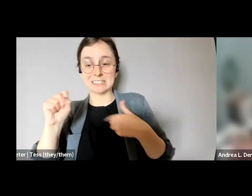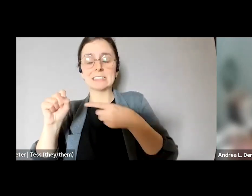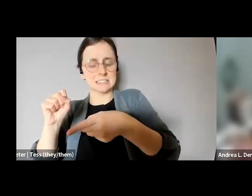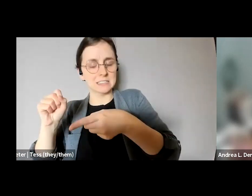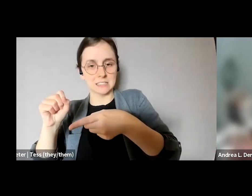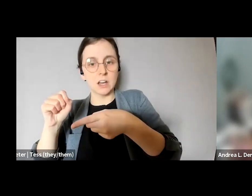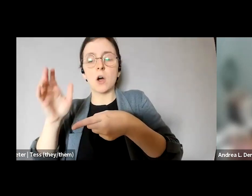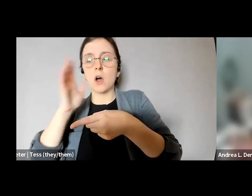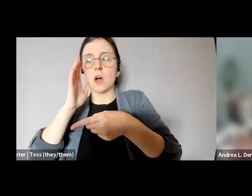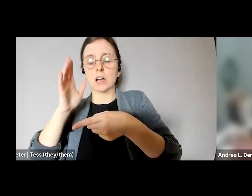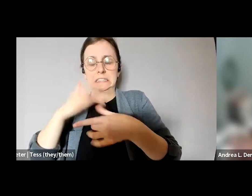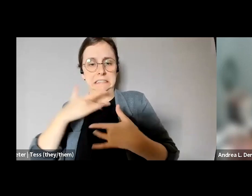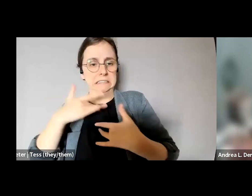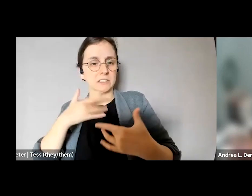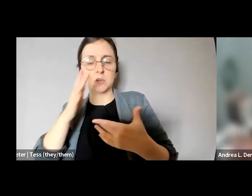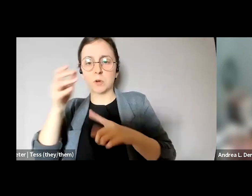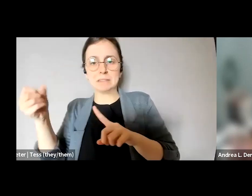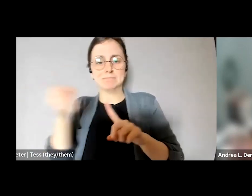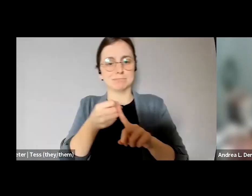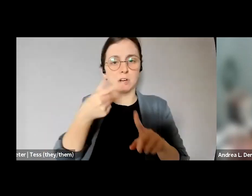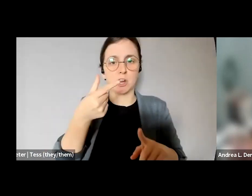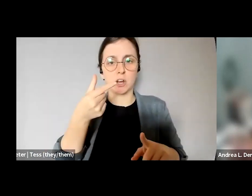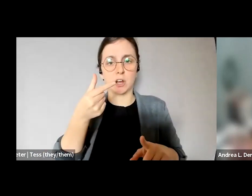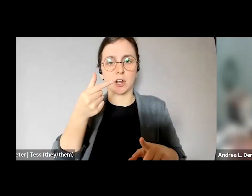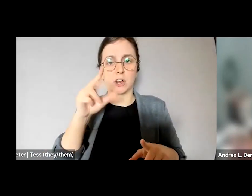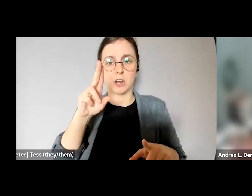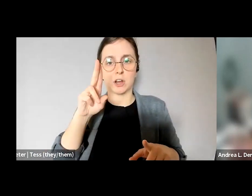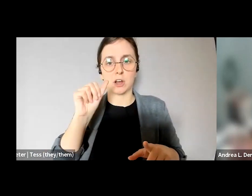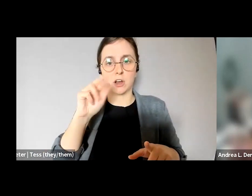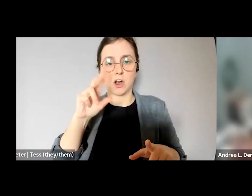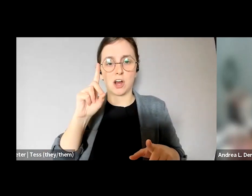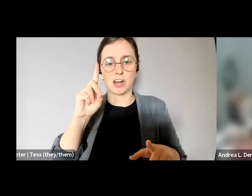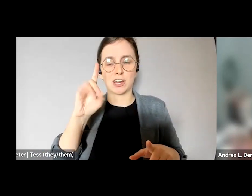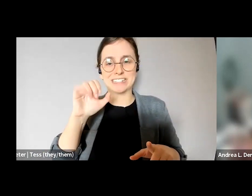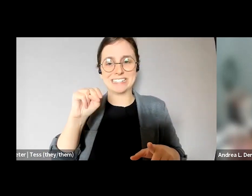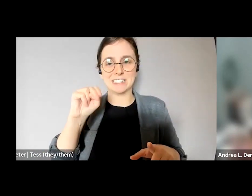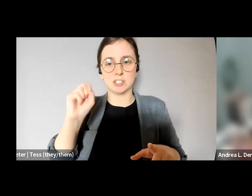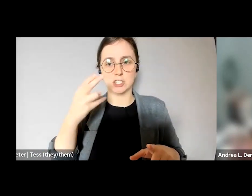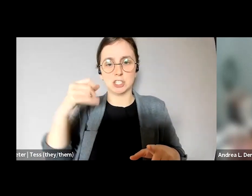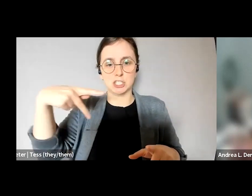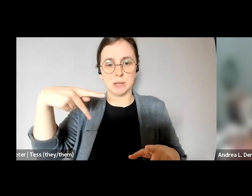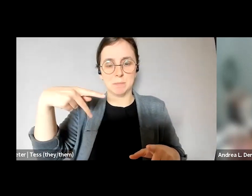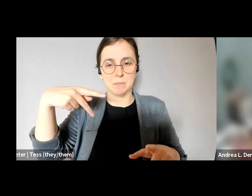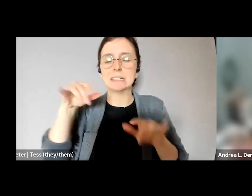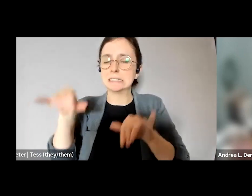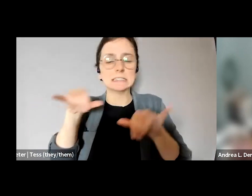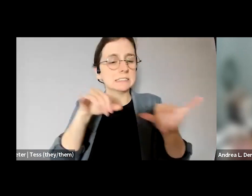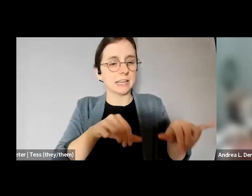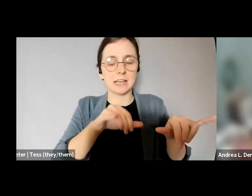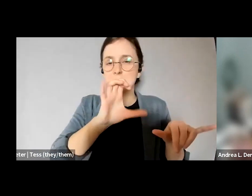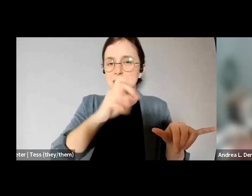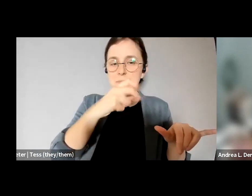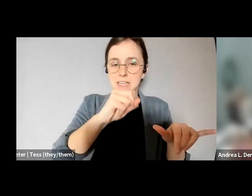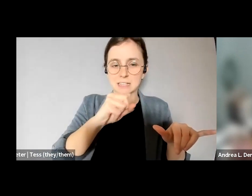abuse and neglect, the idea that the state needs to have custody over an elderly individual to ensure their safety